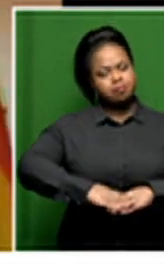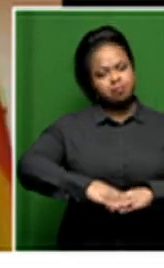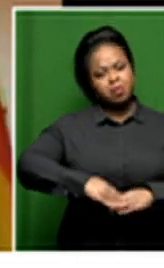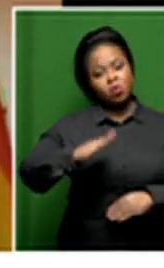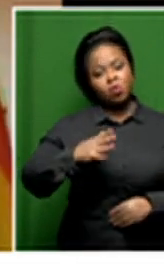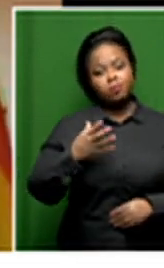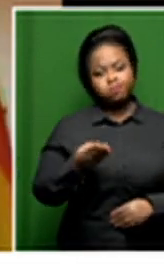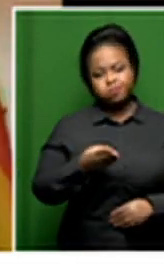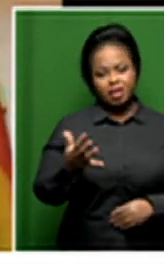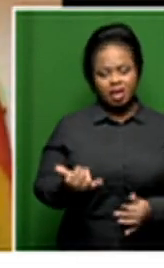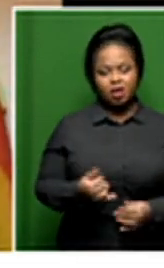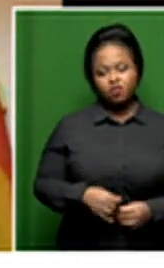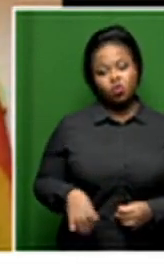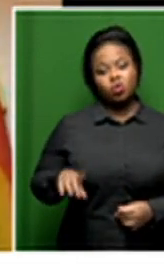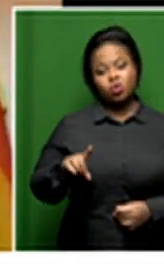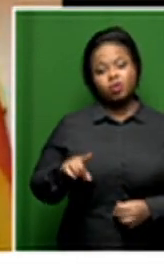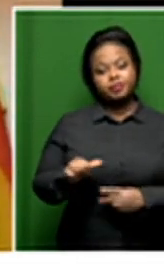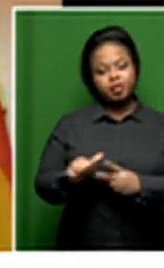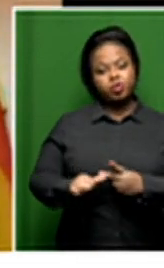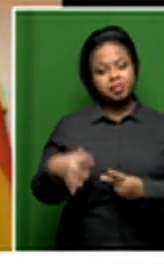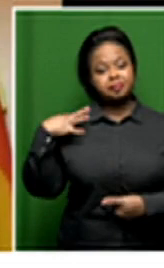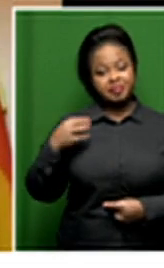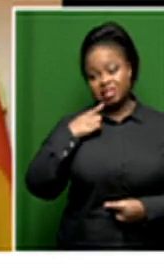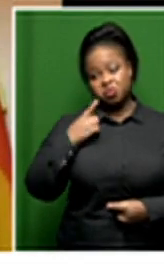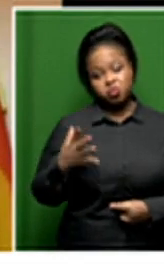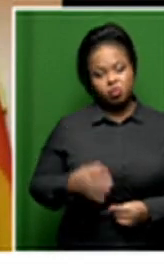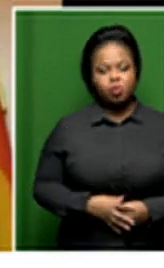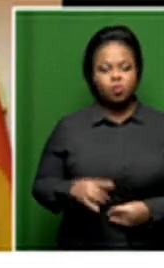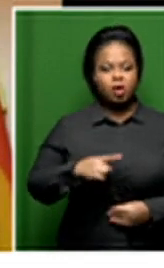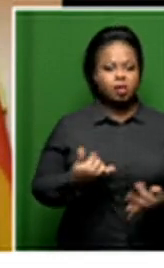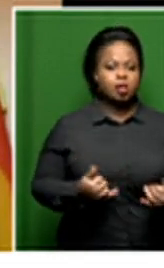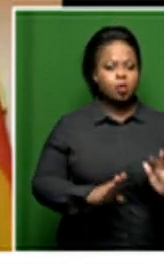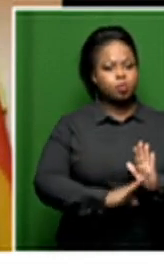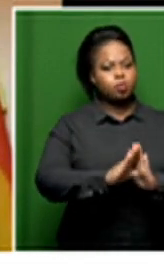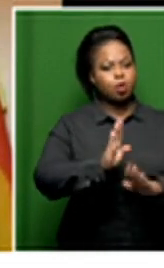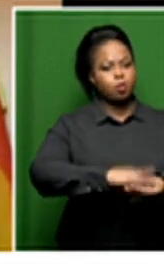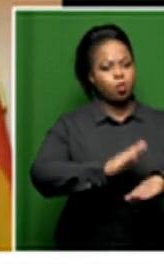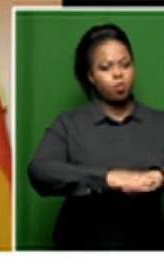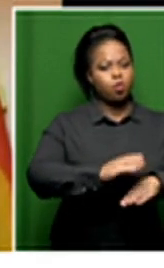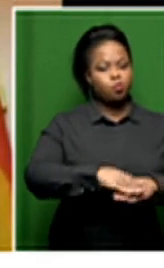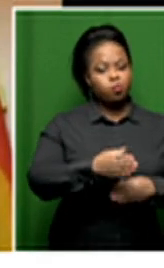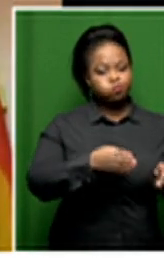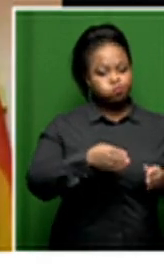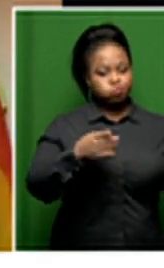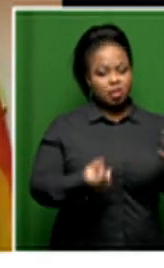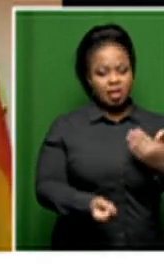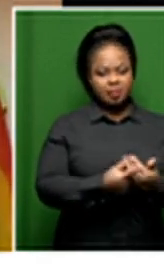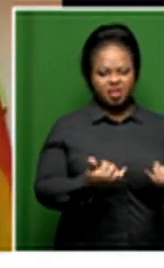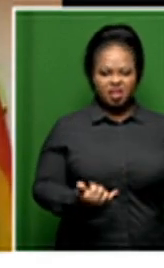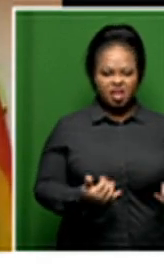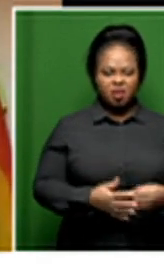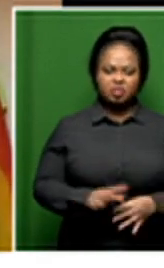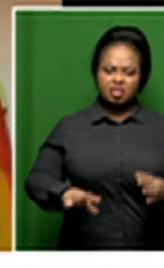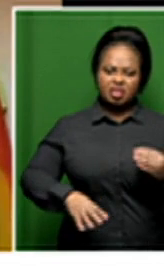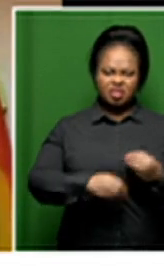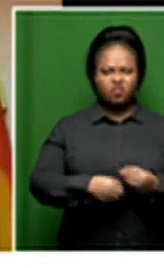As DM says, the cases have spiked. We have now, with